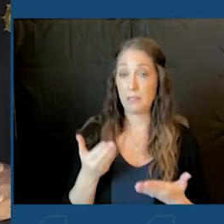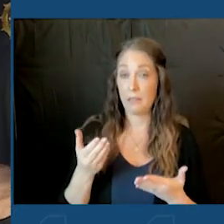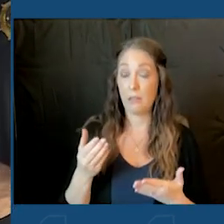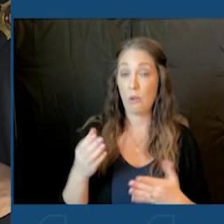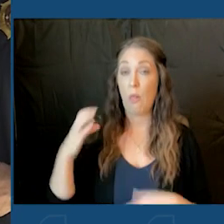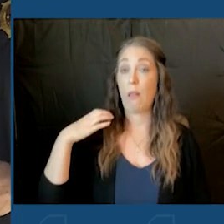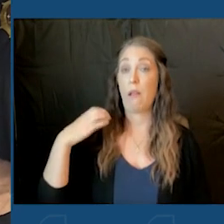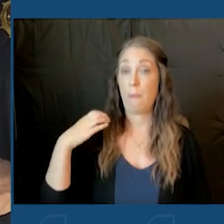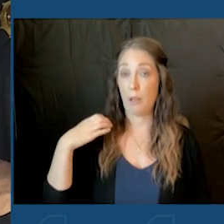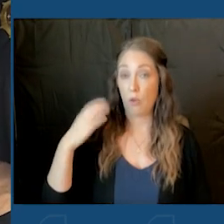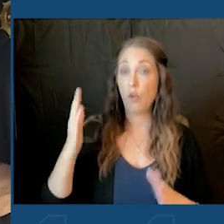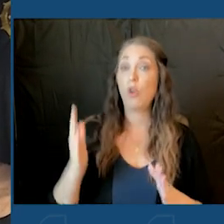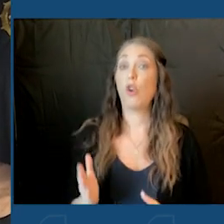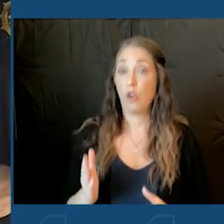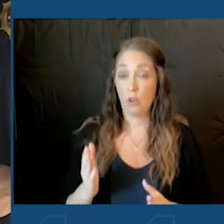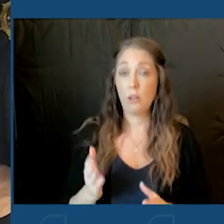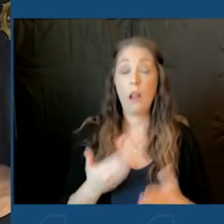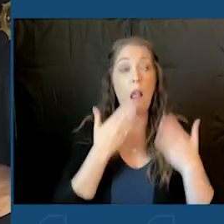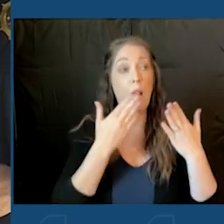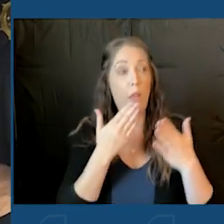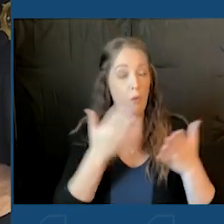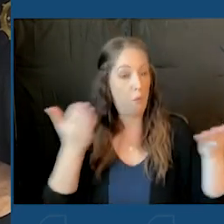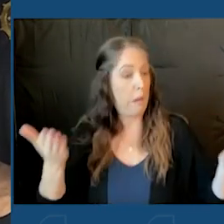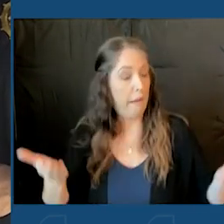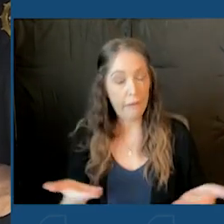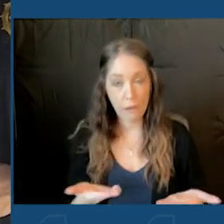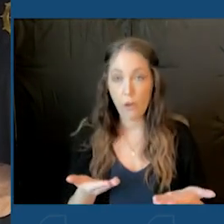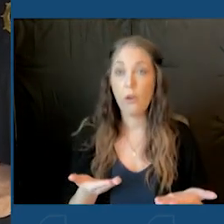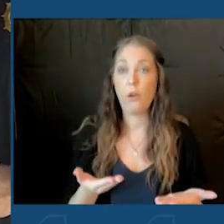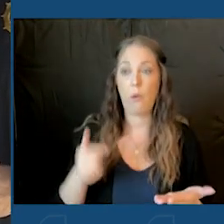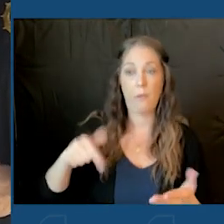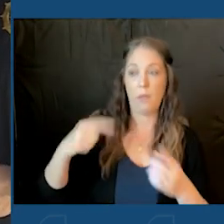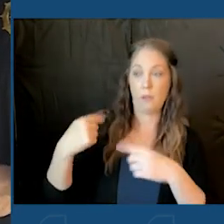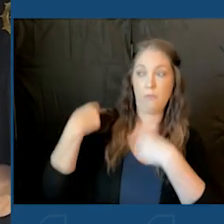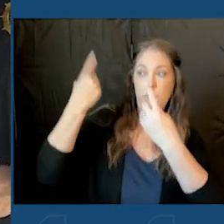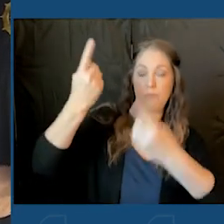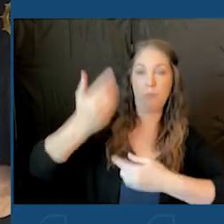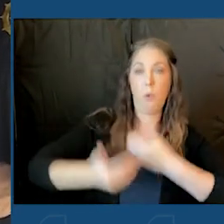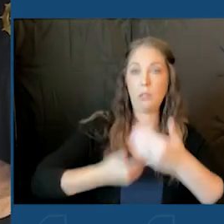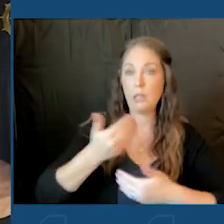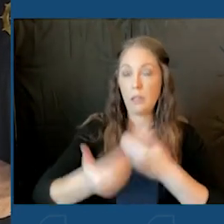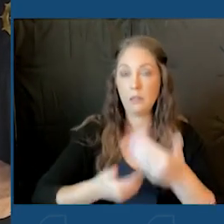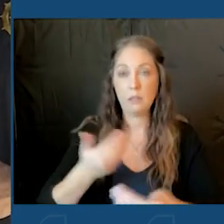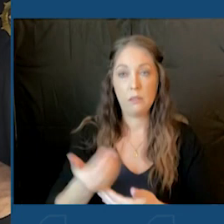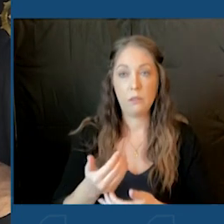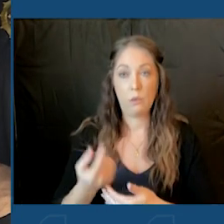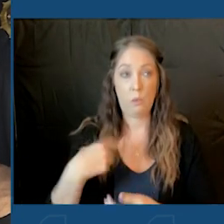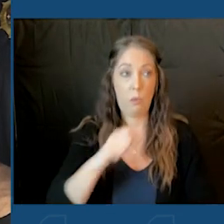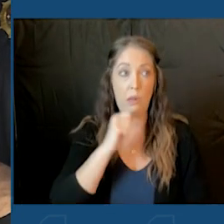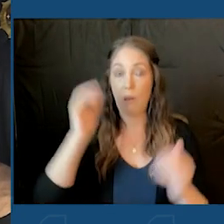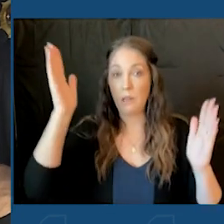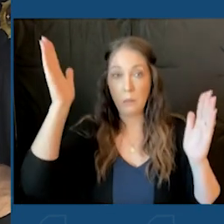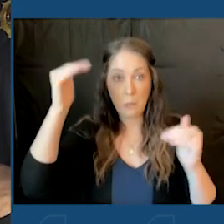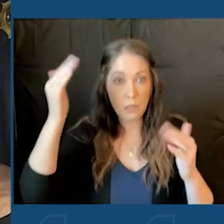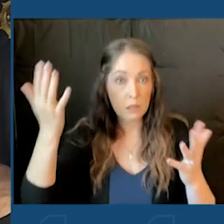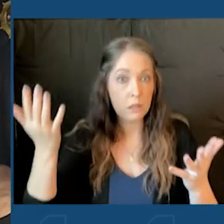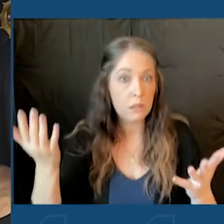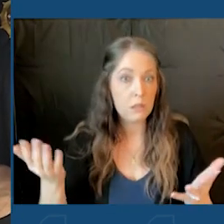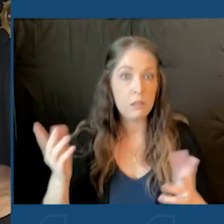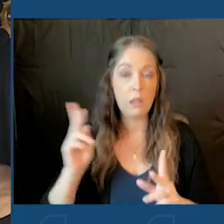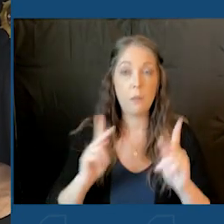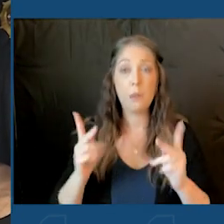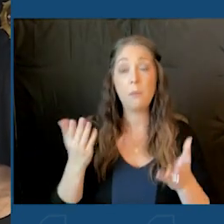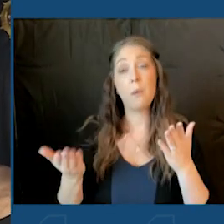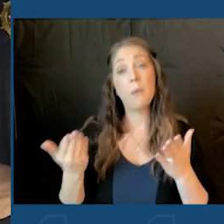joined us, and thank you for being on the ground, Robbie, for this entire process. It's not what anybody expected. People may have had a lot of plans toward